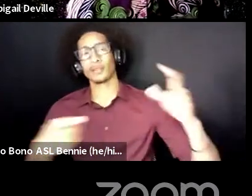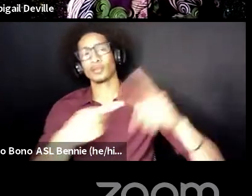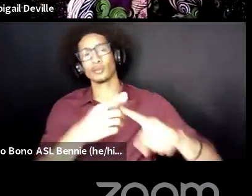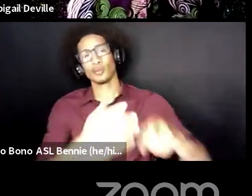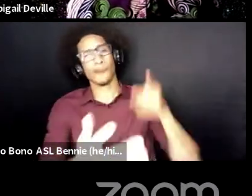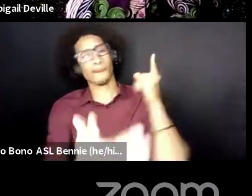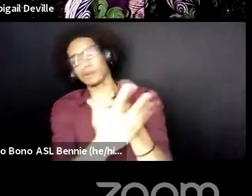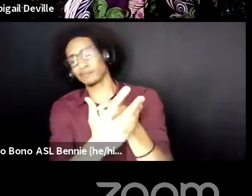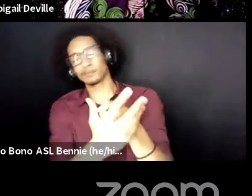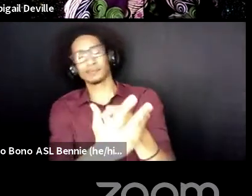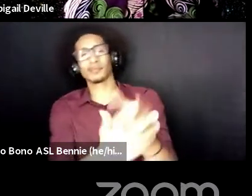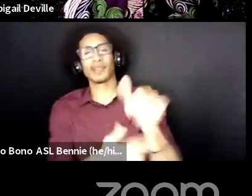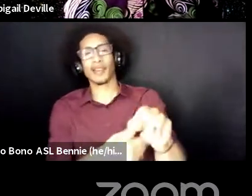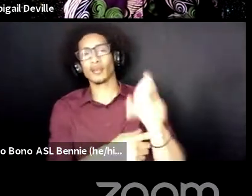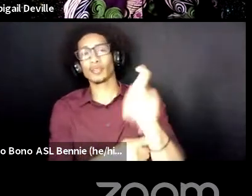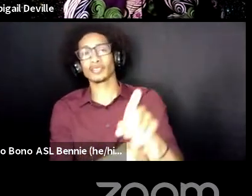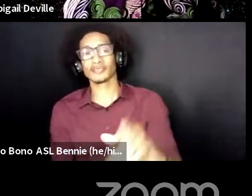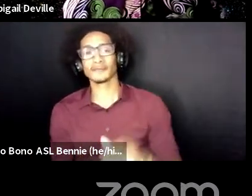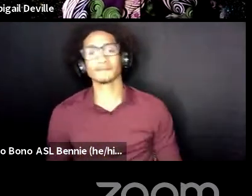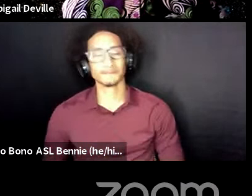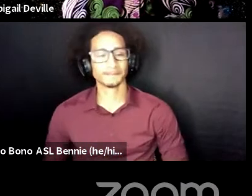Yeah. Zai?